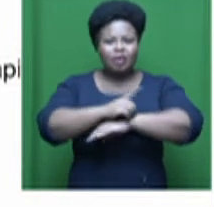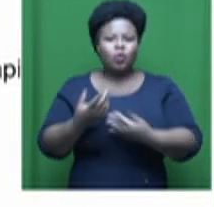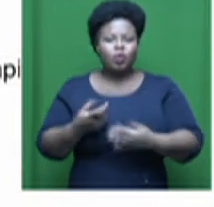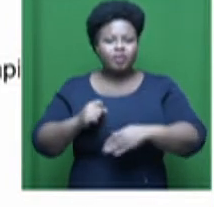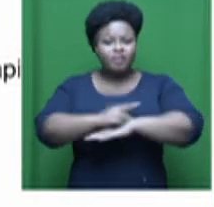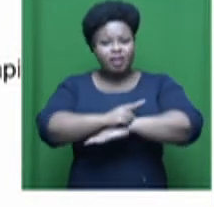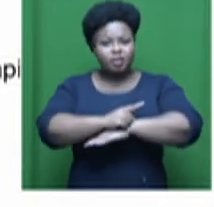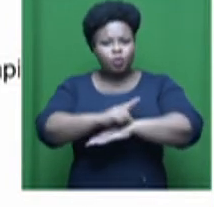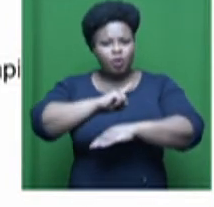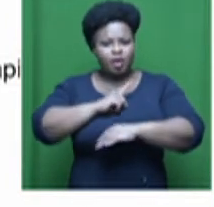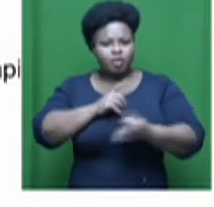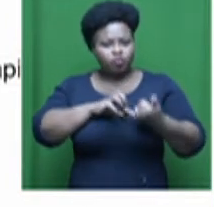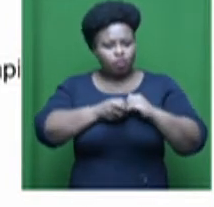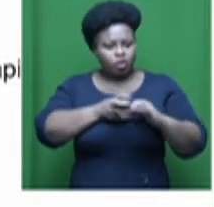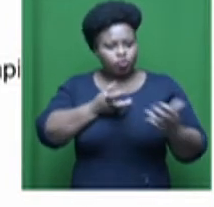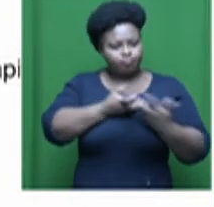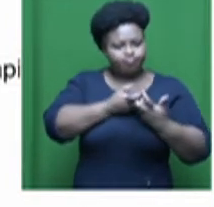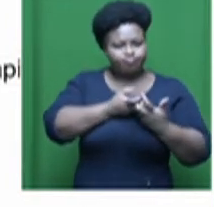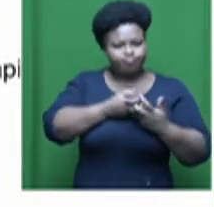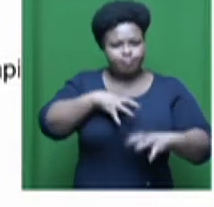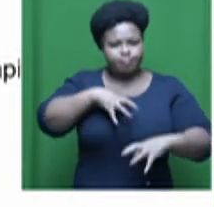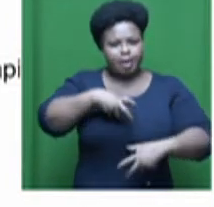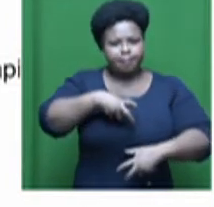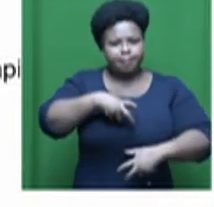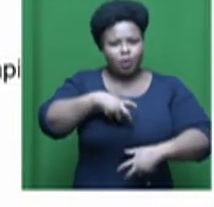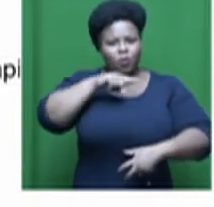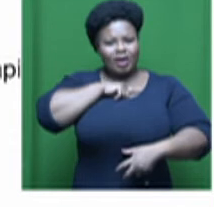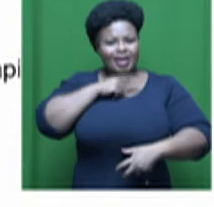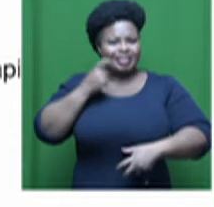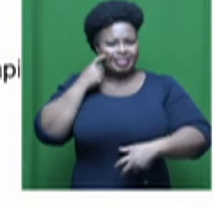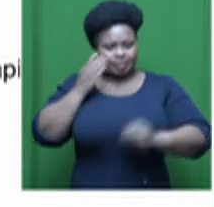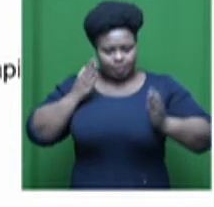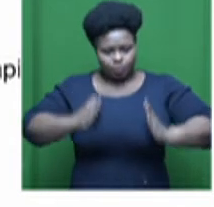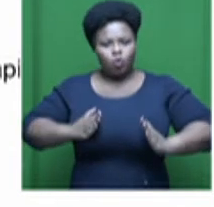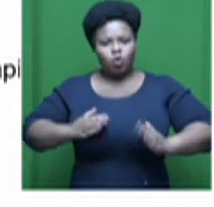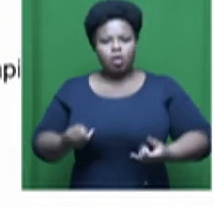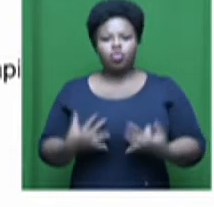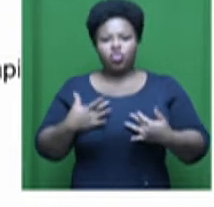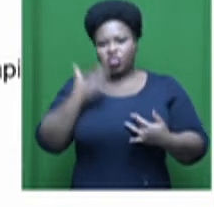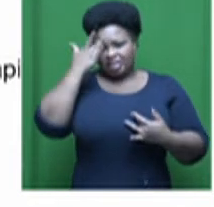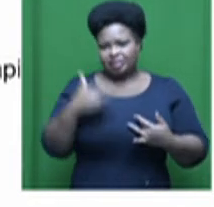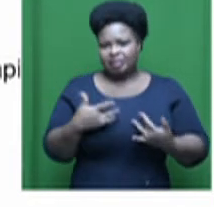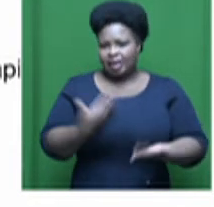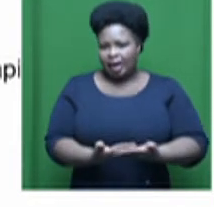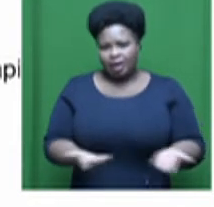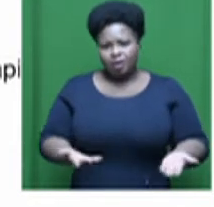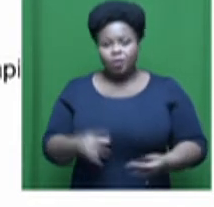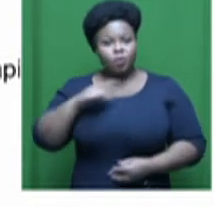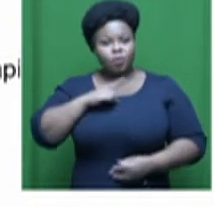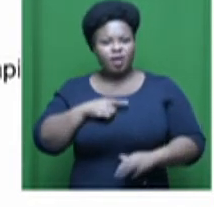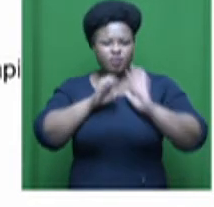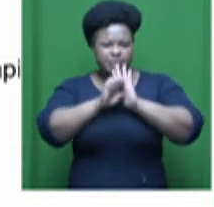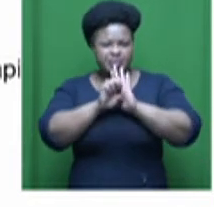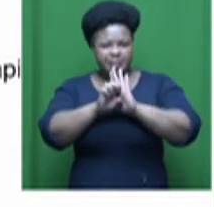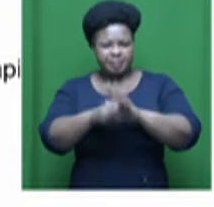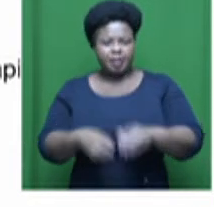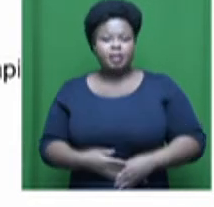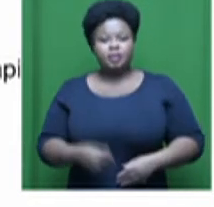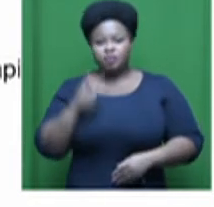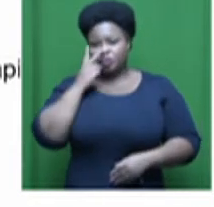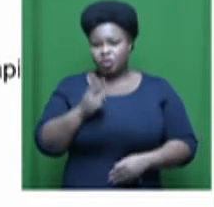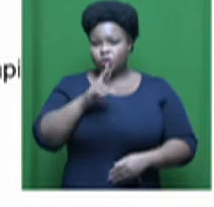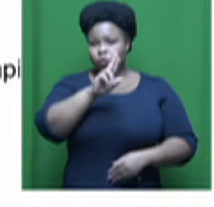more adept in terms of being able to infect the host. So as an example, the mutation that is prevalent in the virus